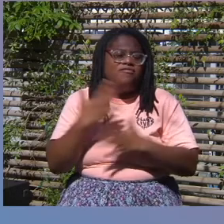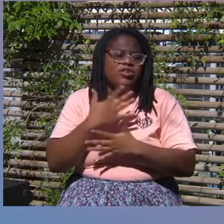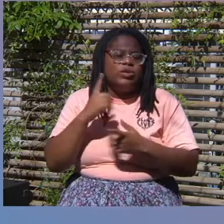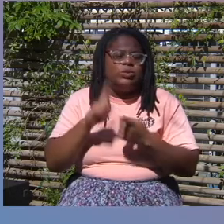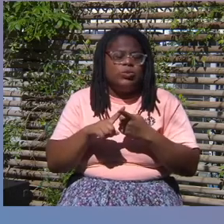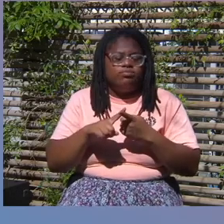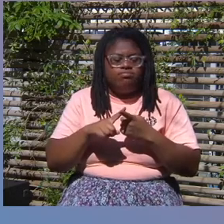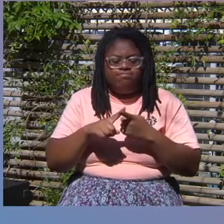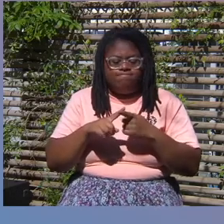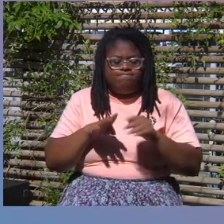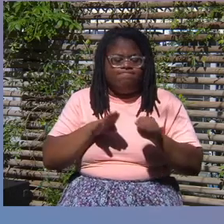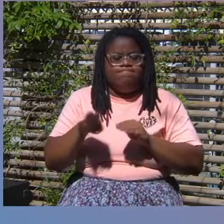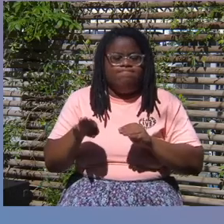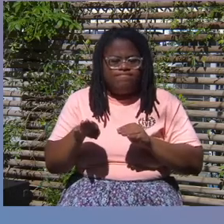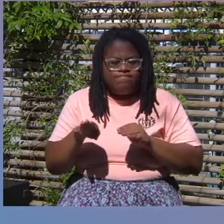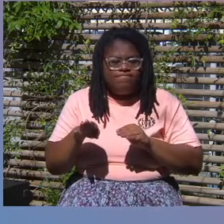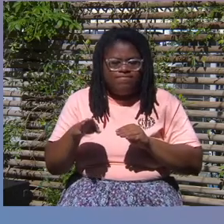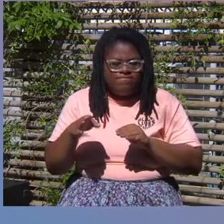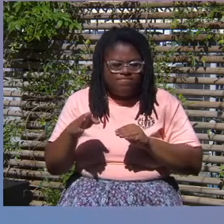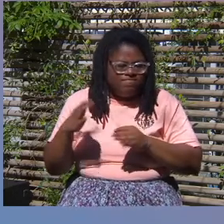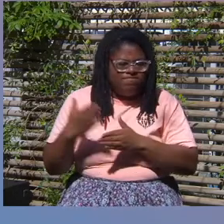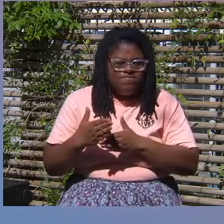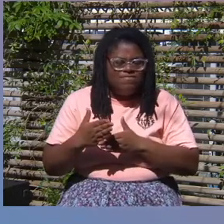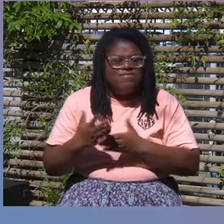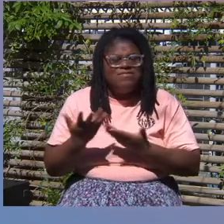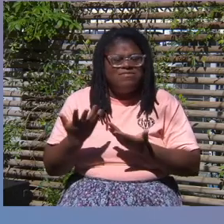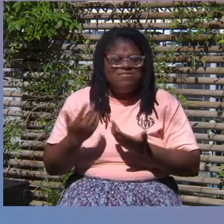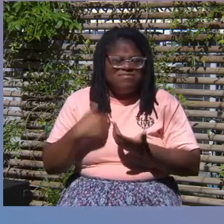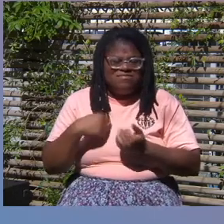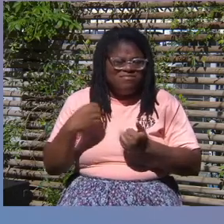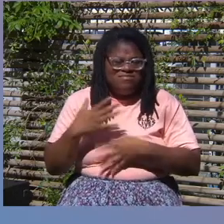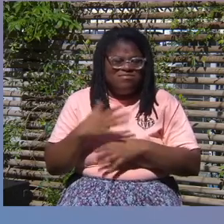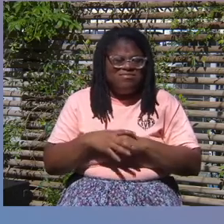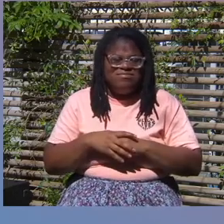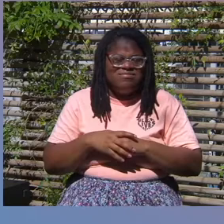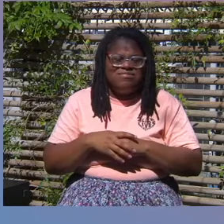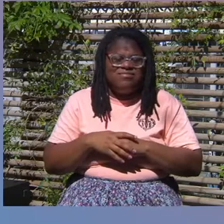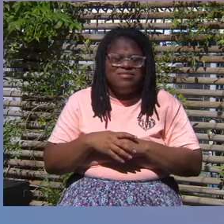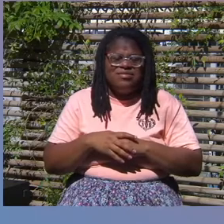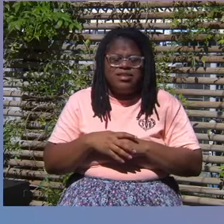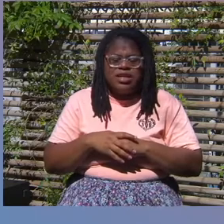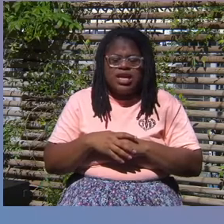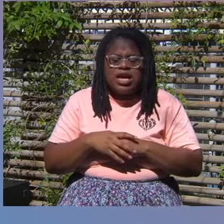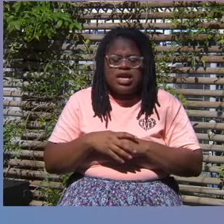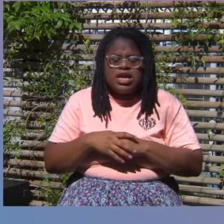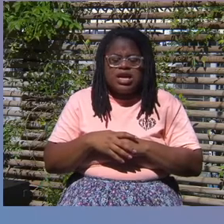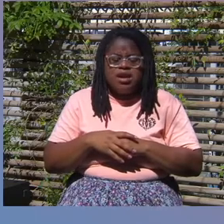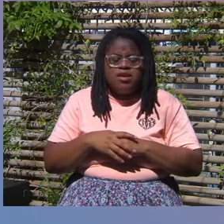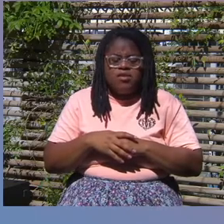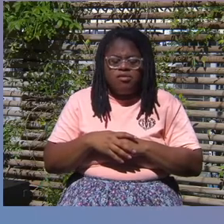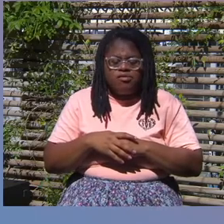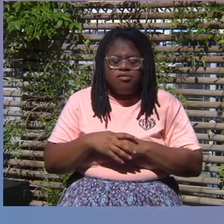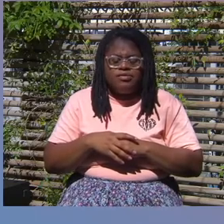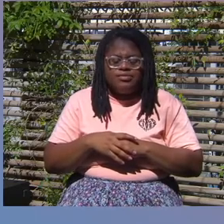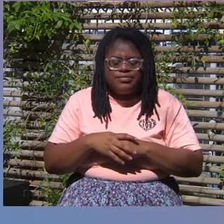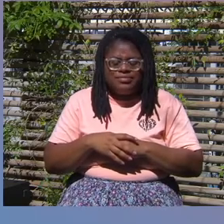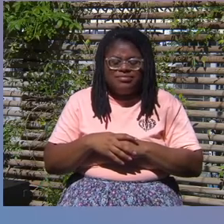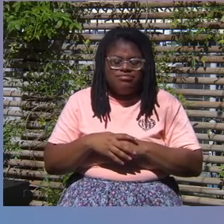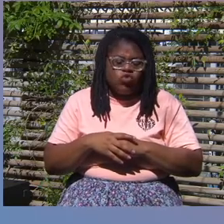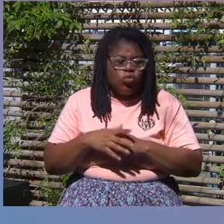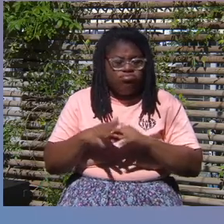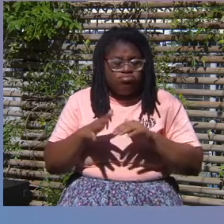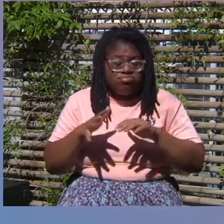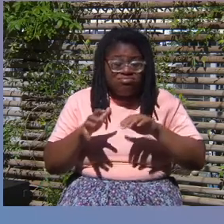step in the middle of it, not be afraid to step in the middle of it, to pull it up, get rid of